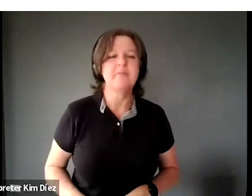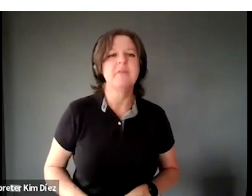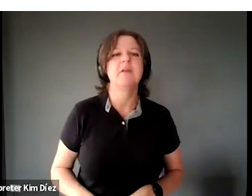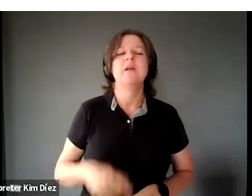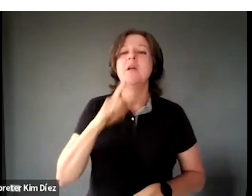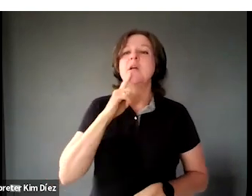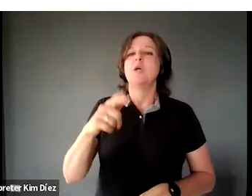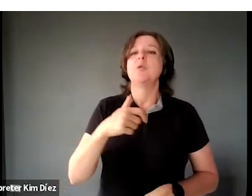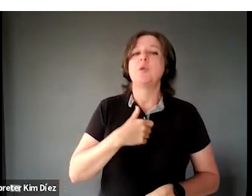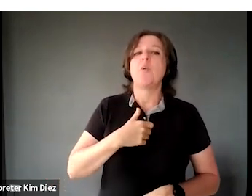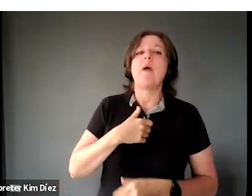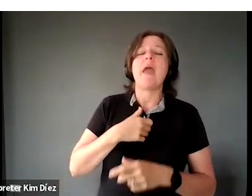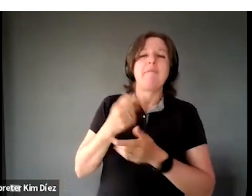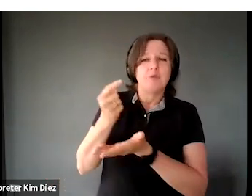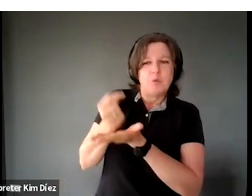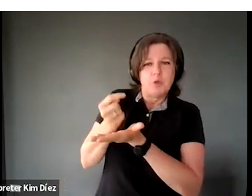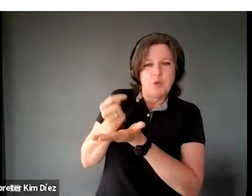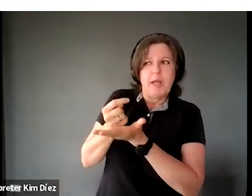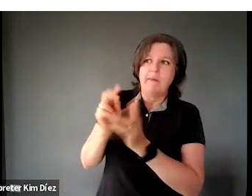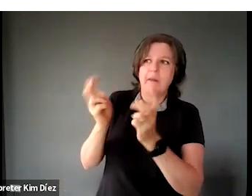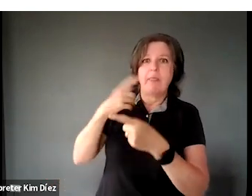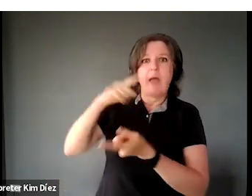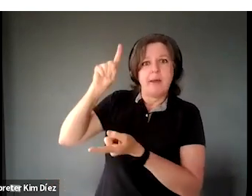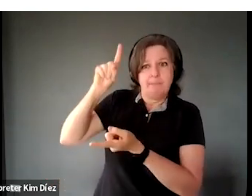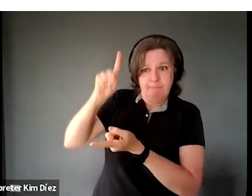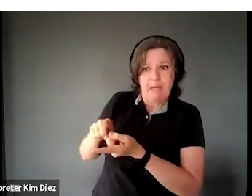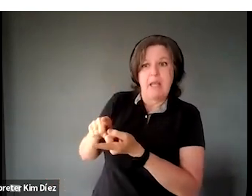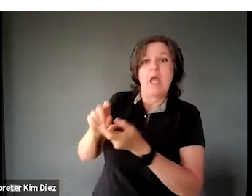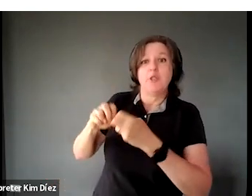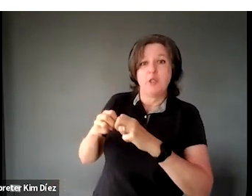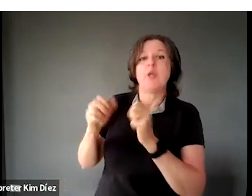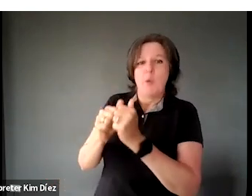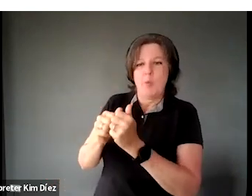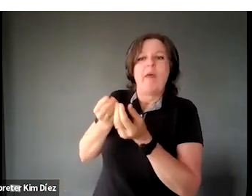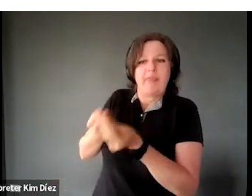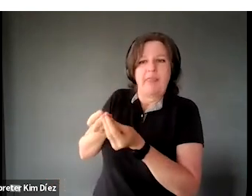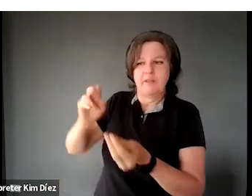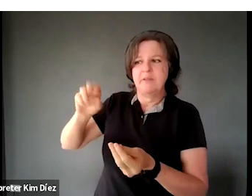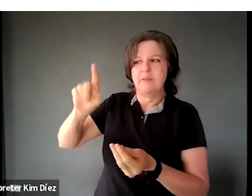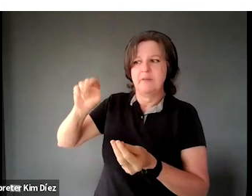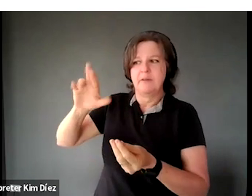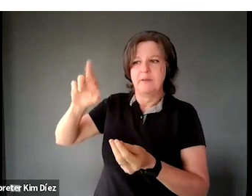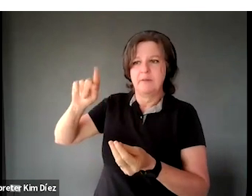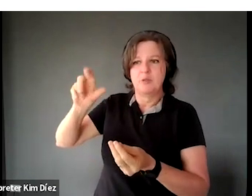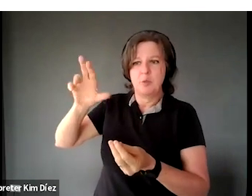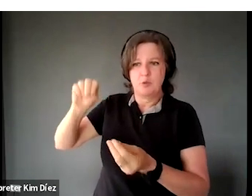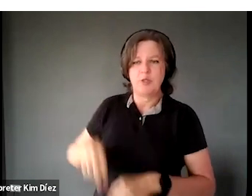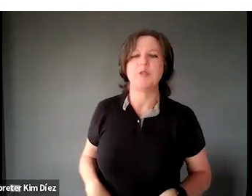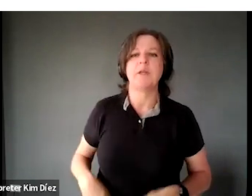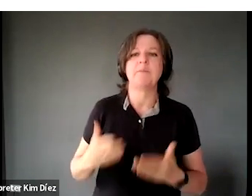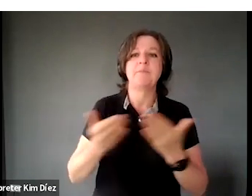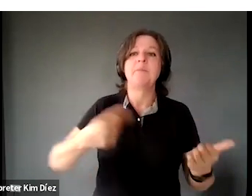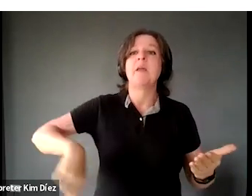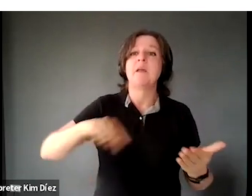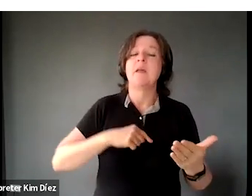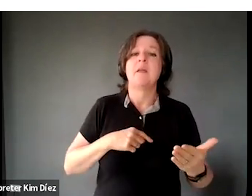a high availability. So we have to keep track of the nutrition with the mitigation to make sure that they are in tandem, because